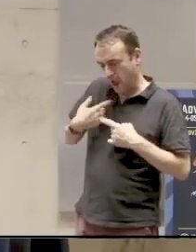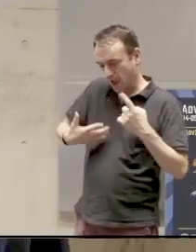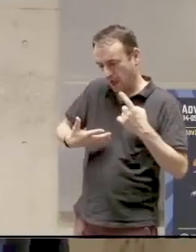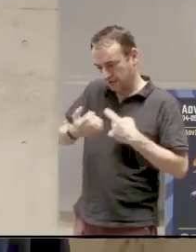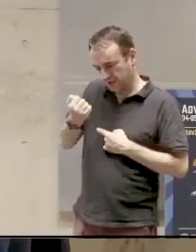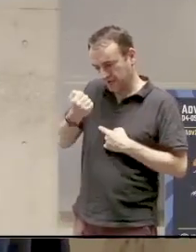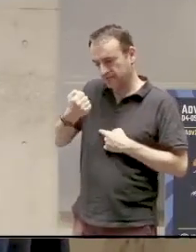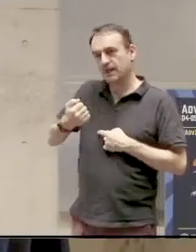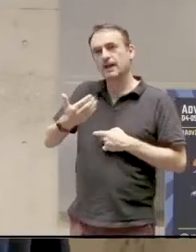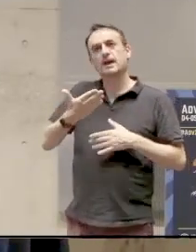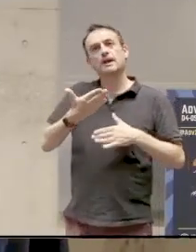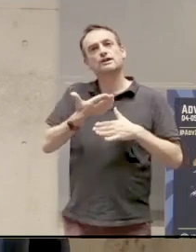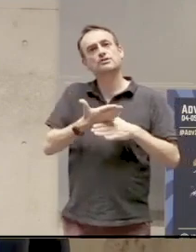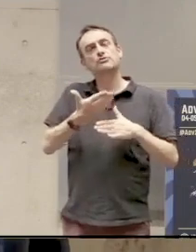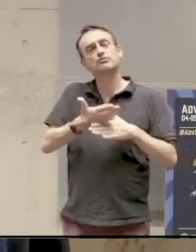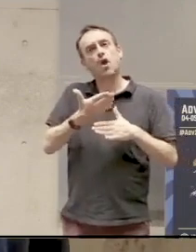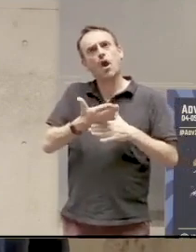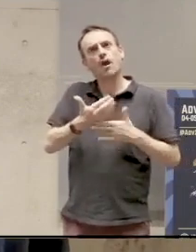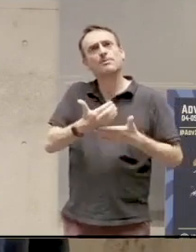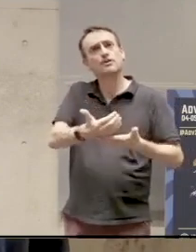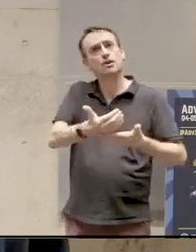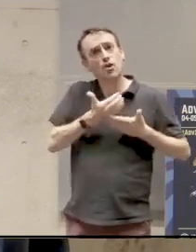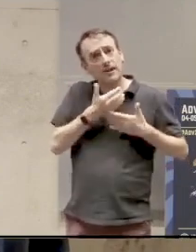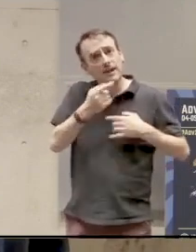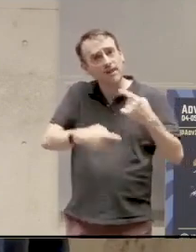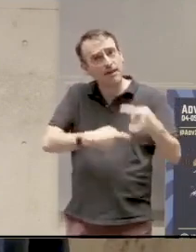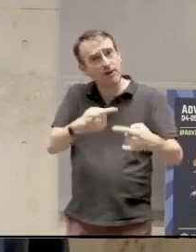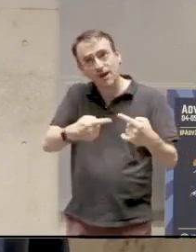job security in the games industry.